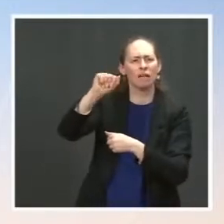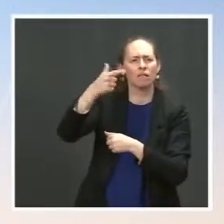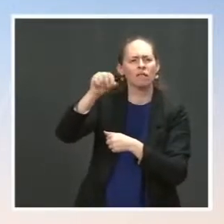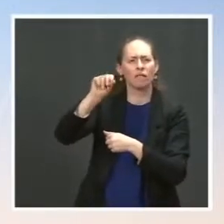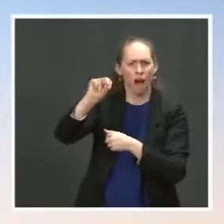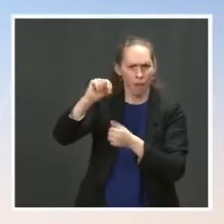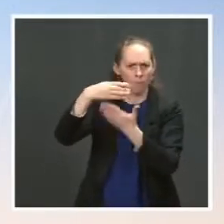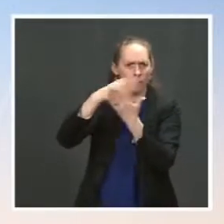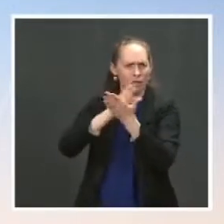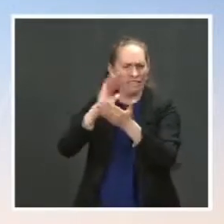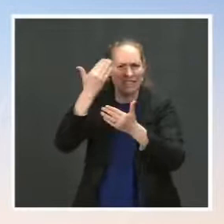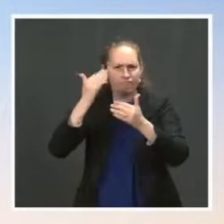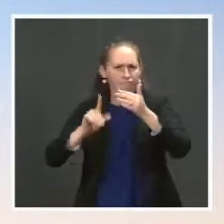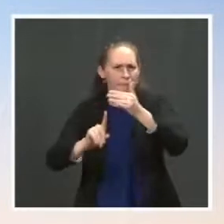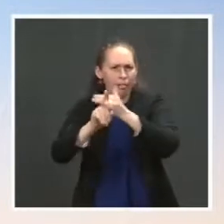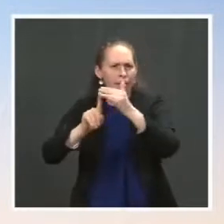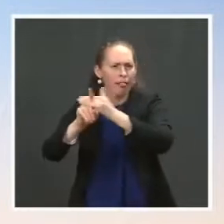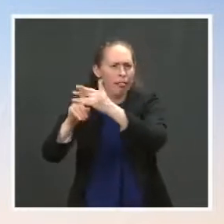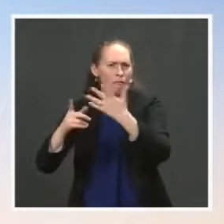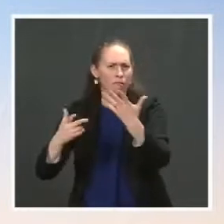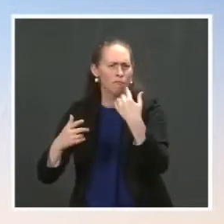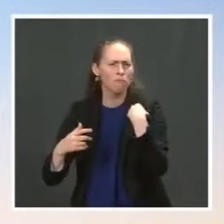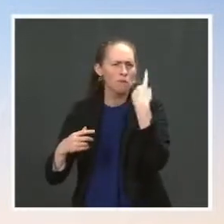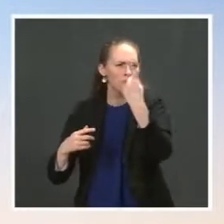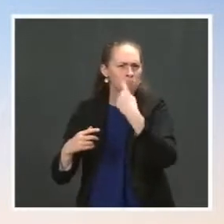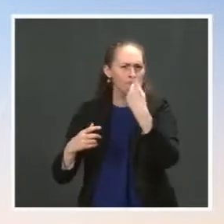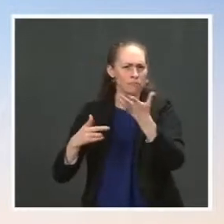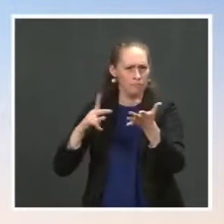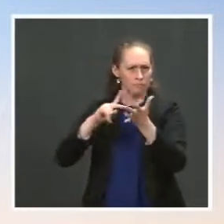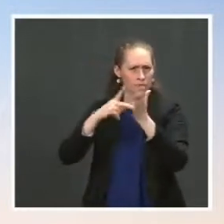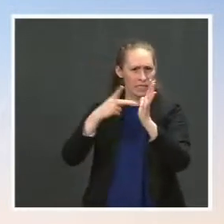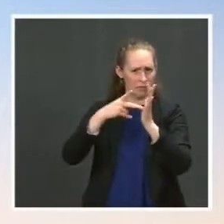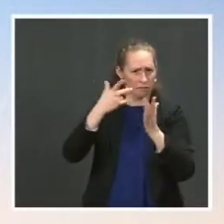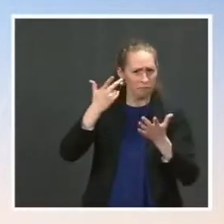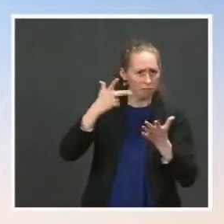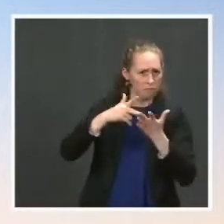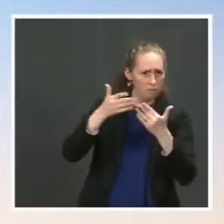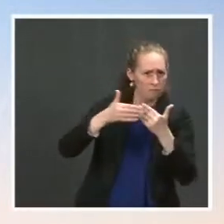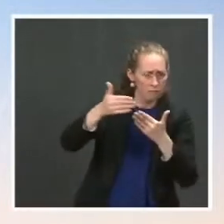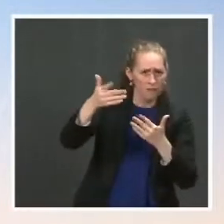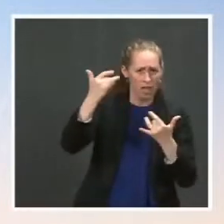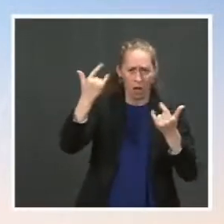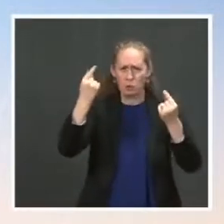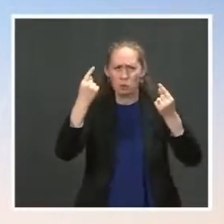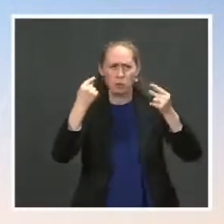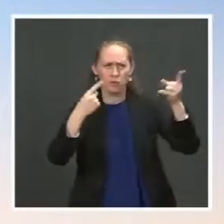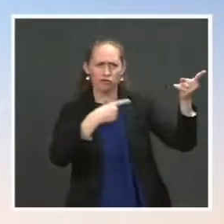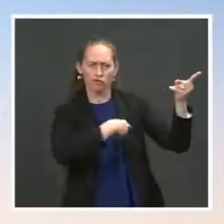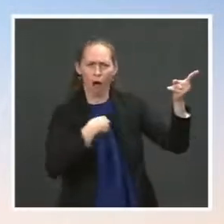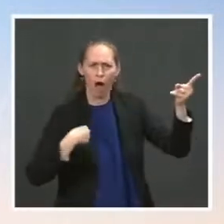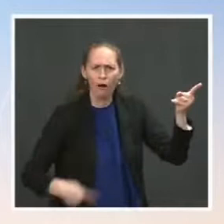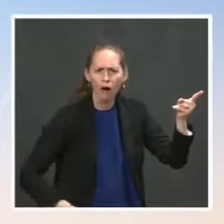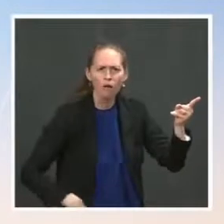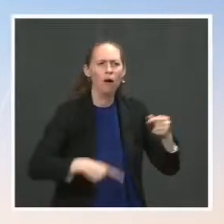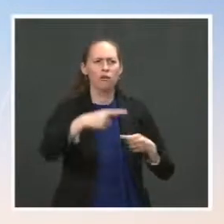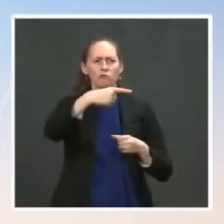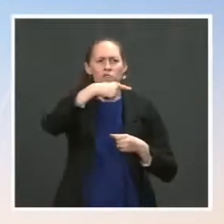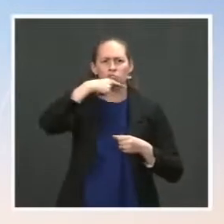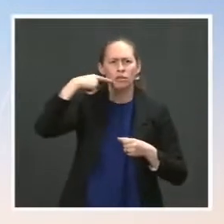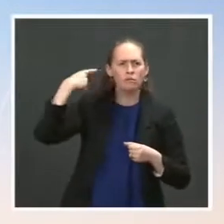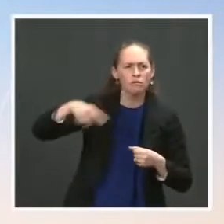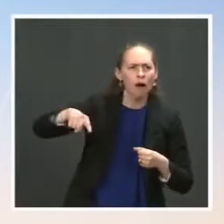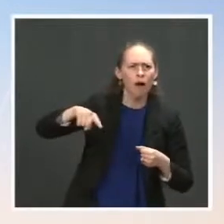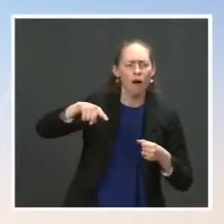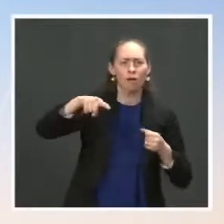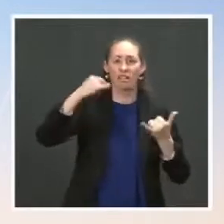set out by the administration, since you're facing an increasingly assertive China and Russia poses a threat to Ukraine?